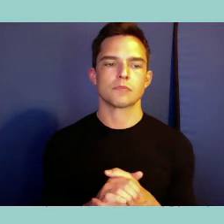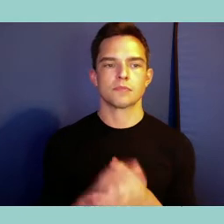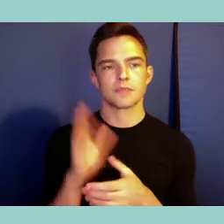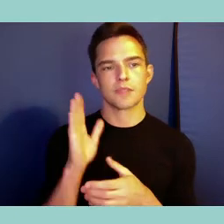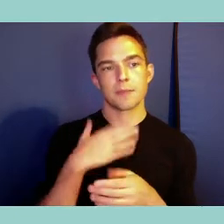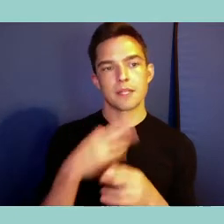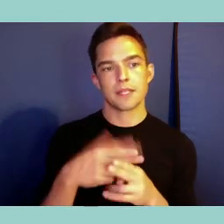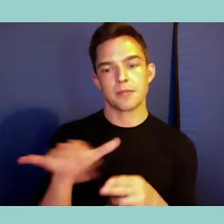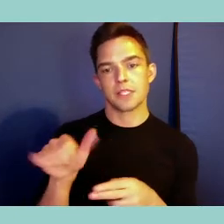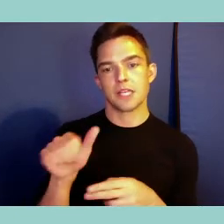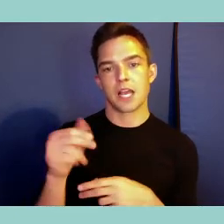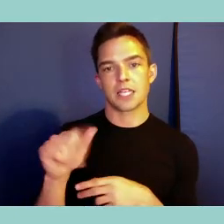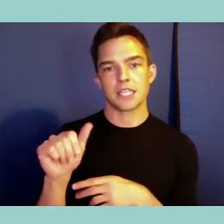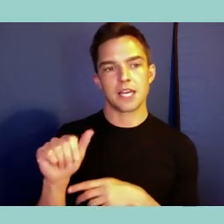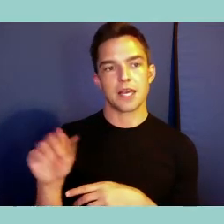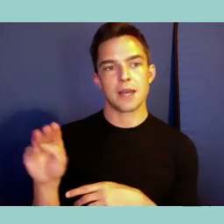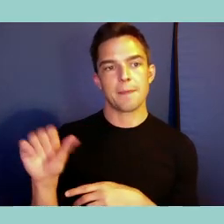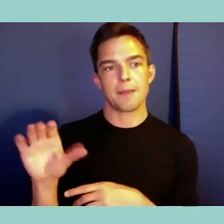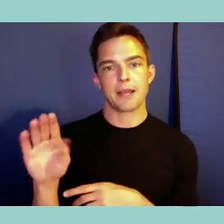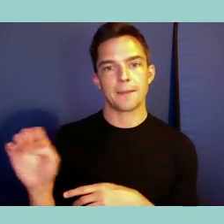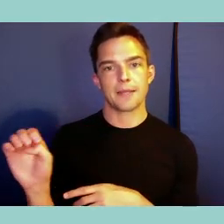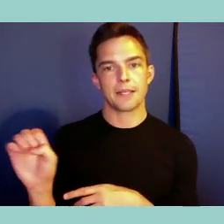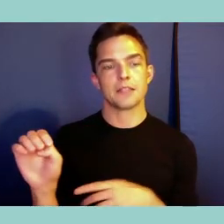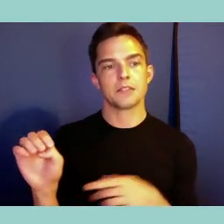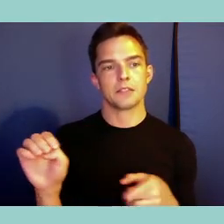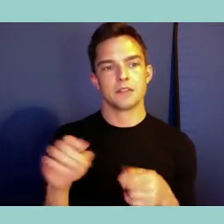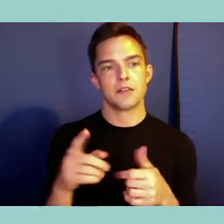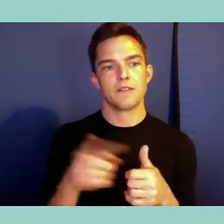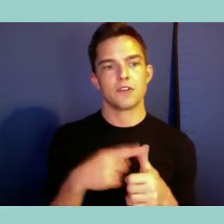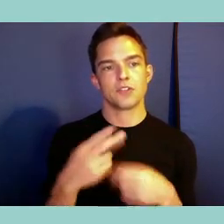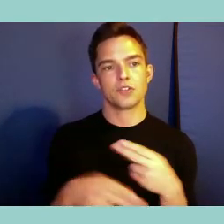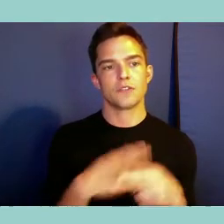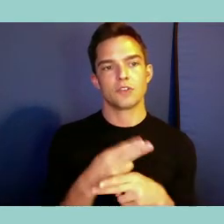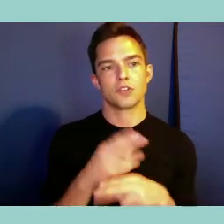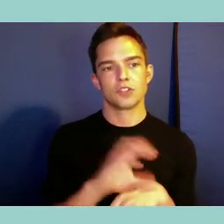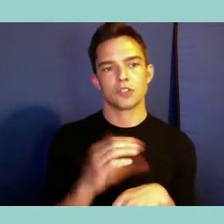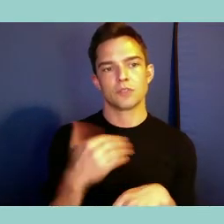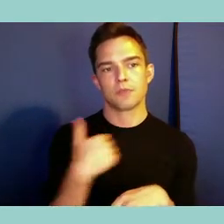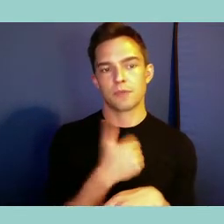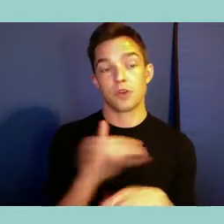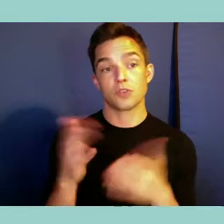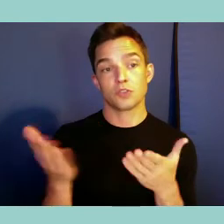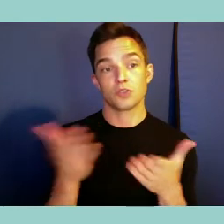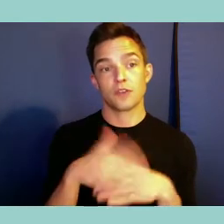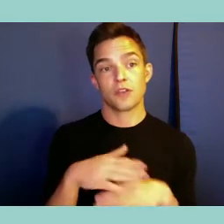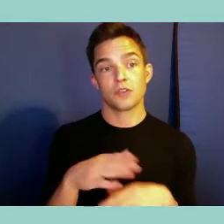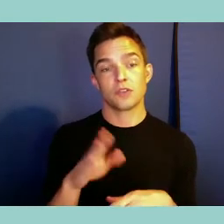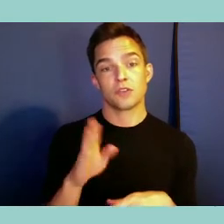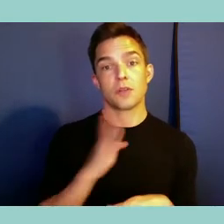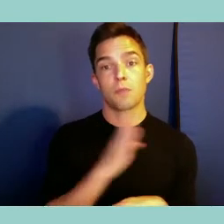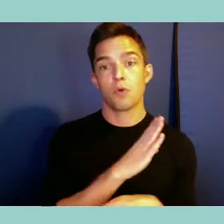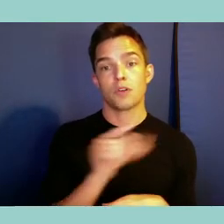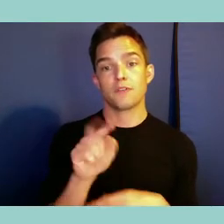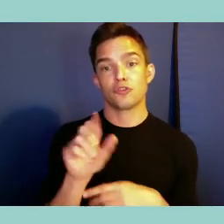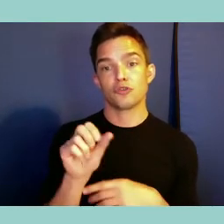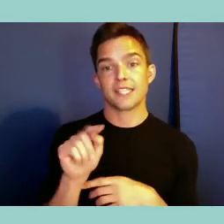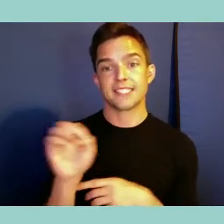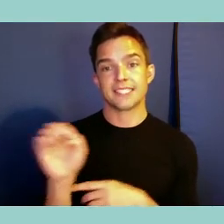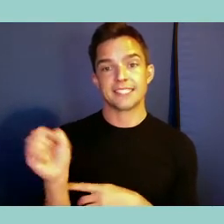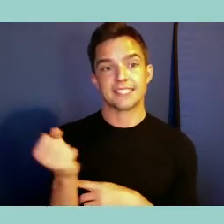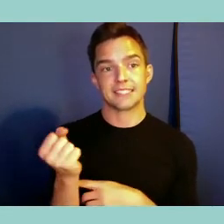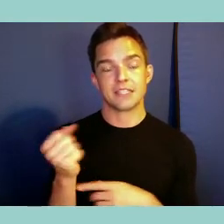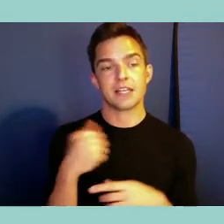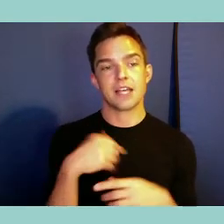Hi, my name is Johanna McBee. I'm a member at First Universalist Church, and I also serve on the Board of Trustees. Today I'm